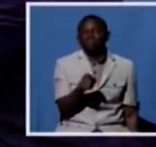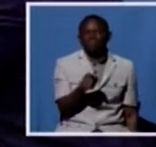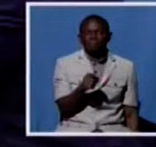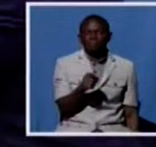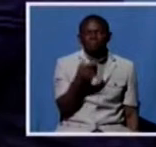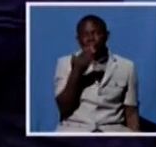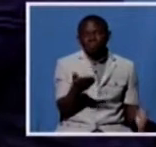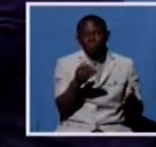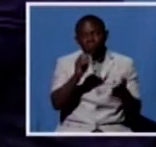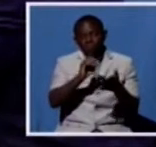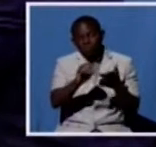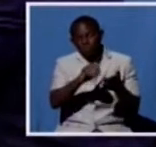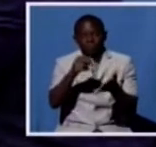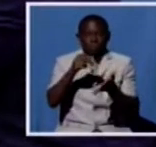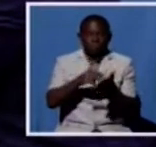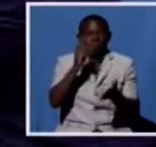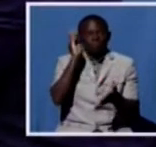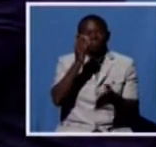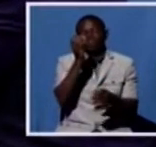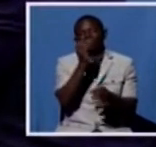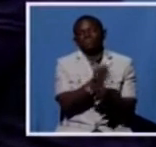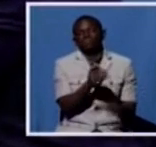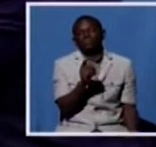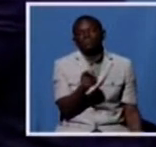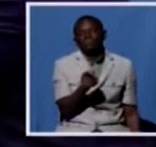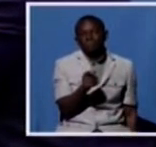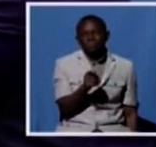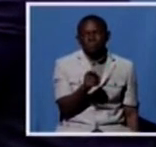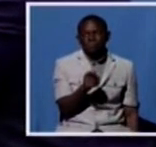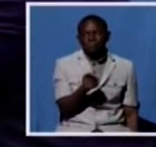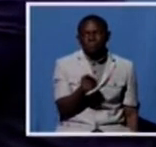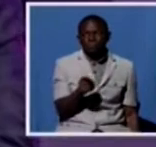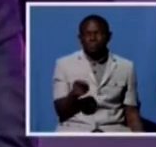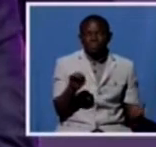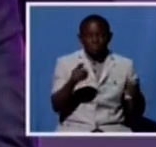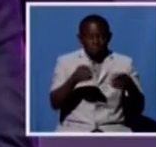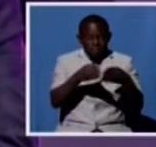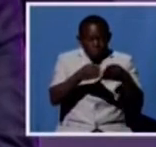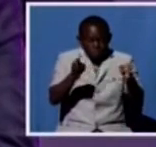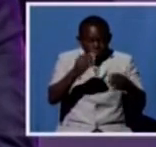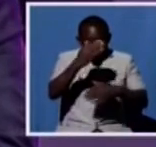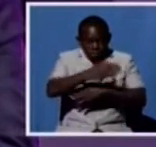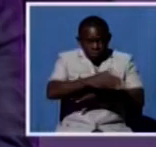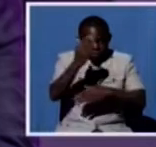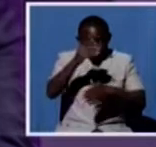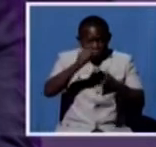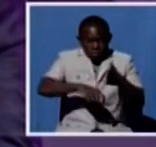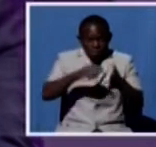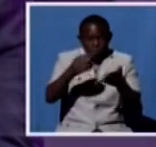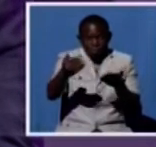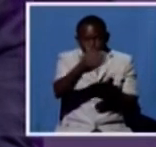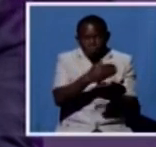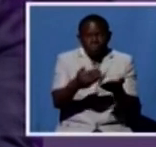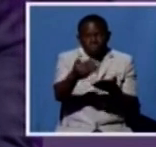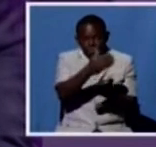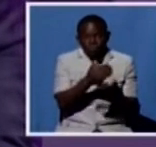Once we put that toll gate, we need to ensure that that road is maintained. We do not want to get to a level